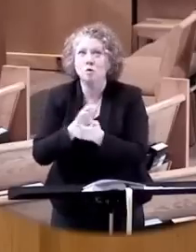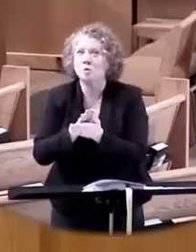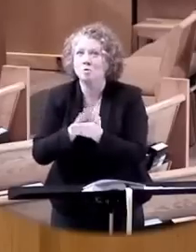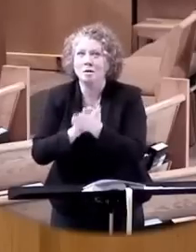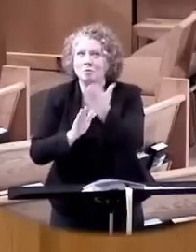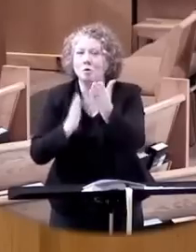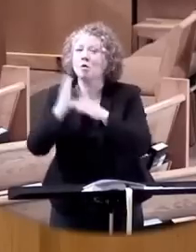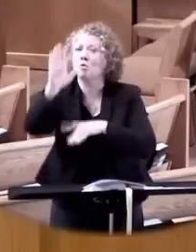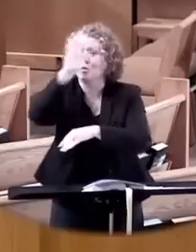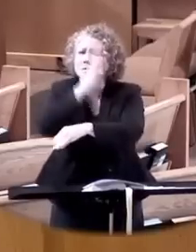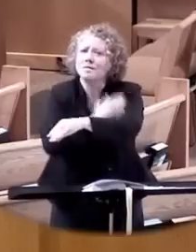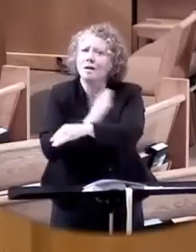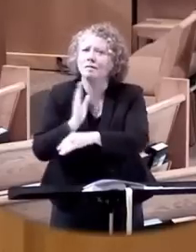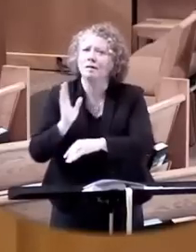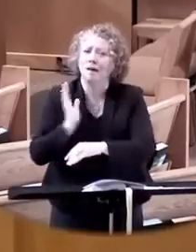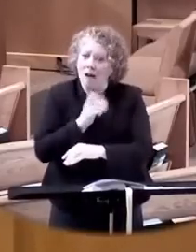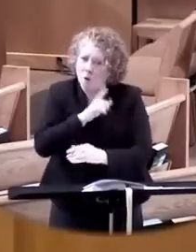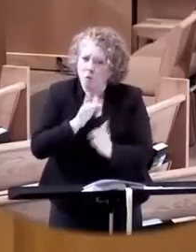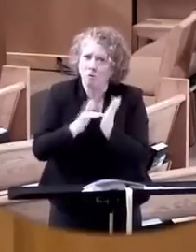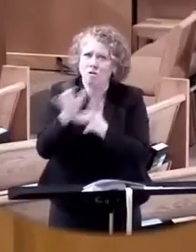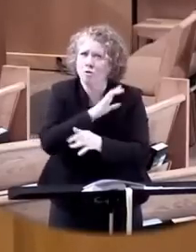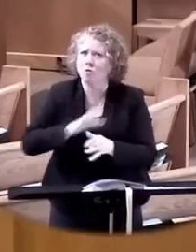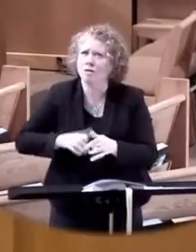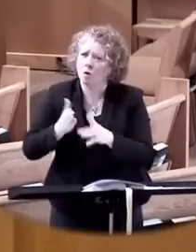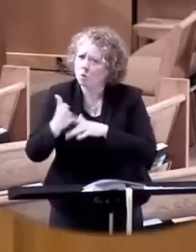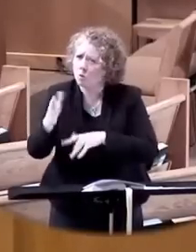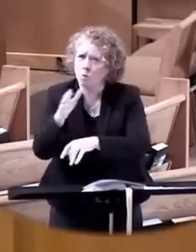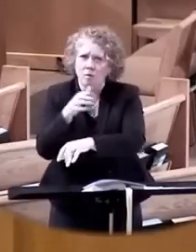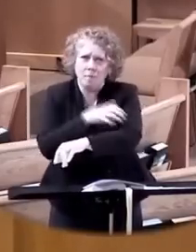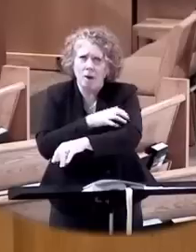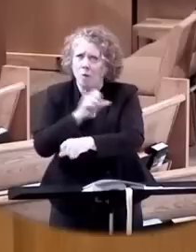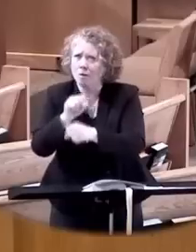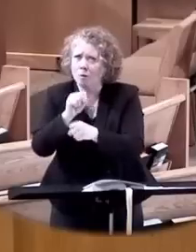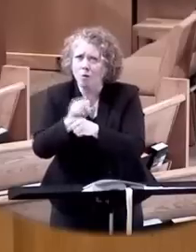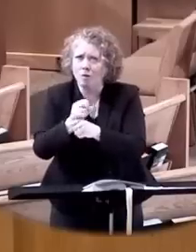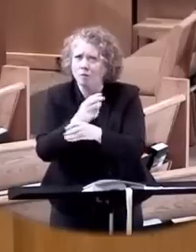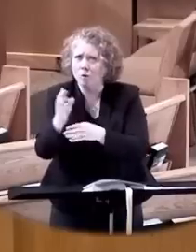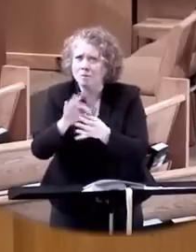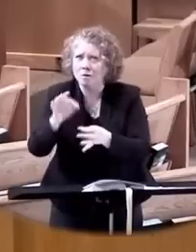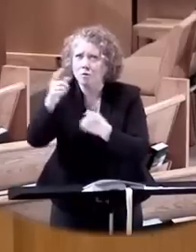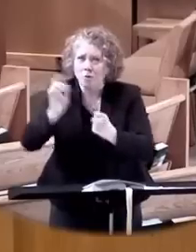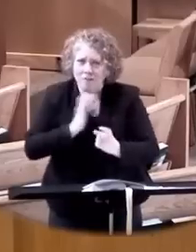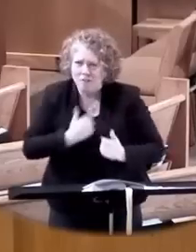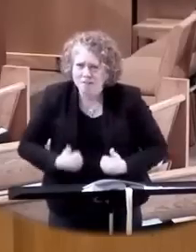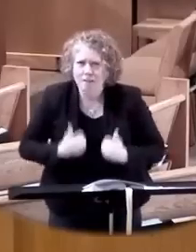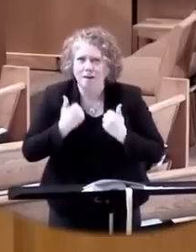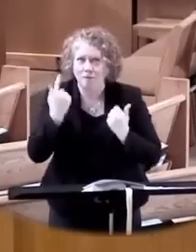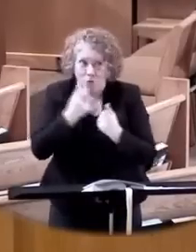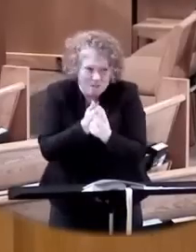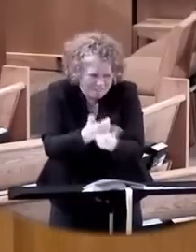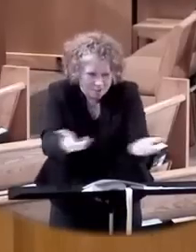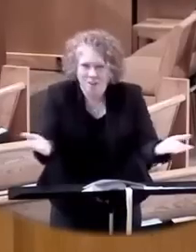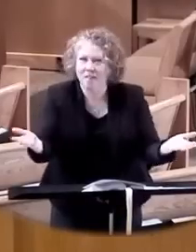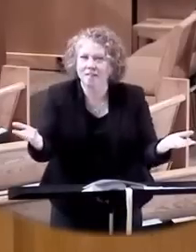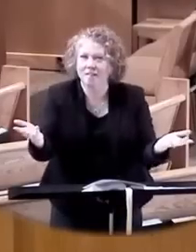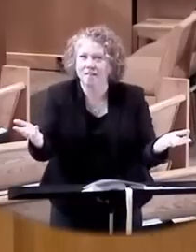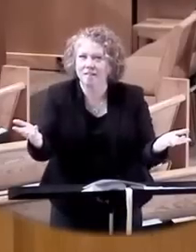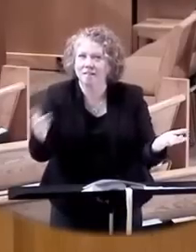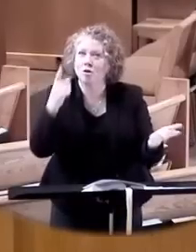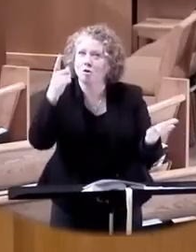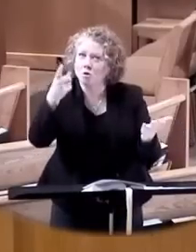Jesus Christ, by the power and working of the Holy Spirit, you give life to all things and make them